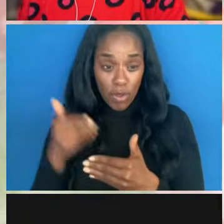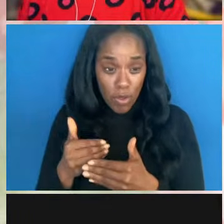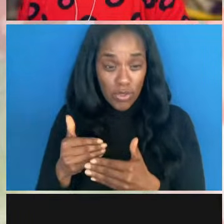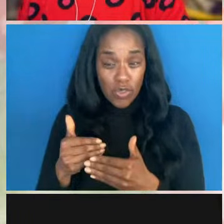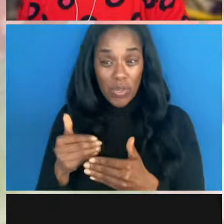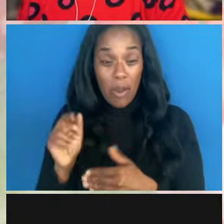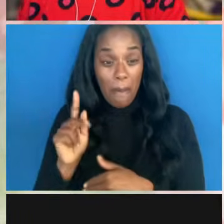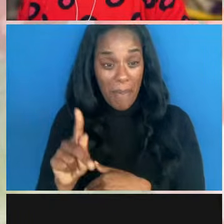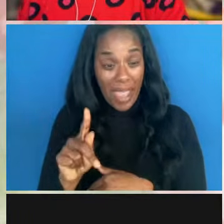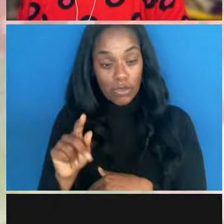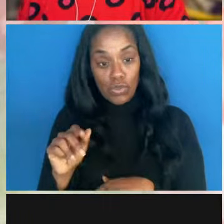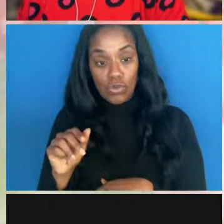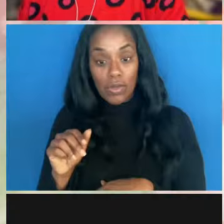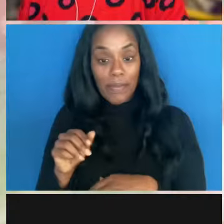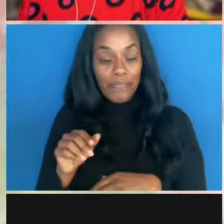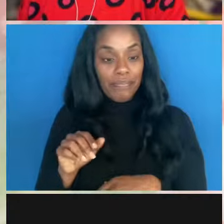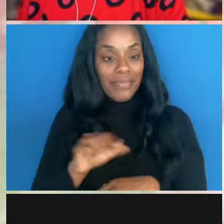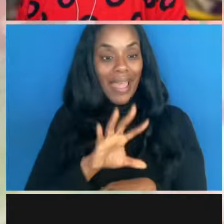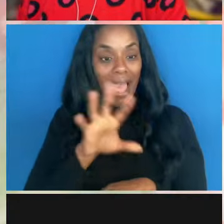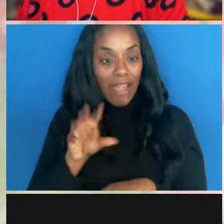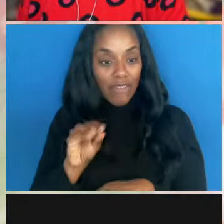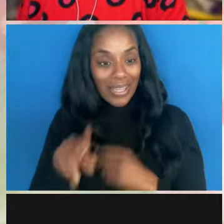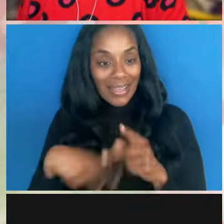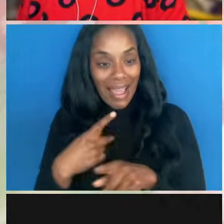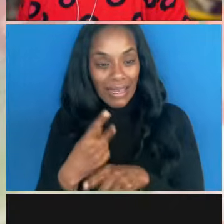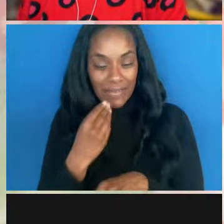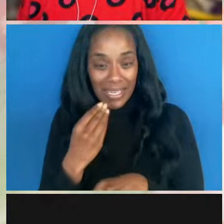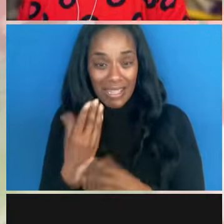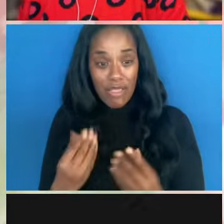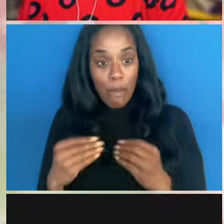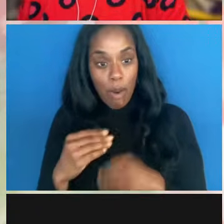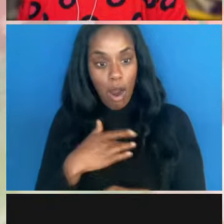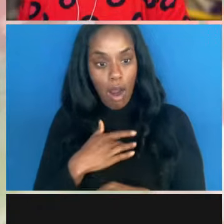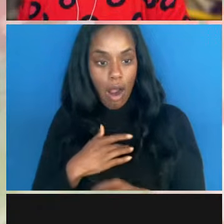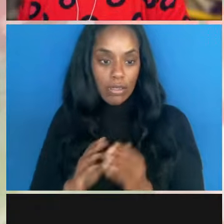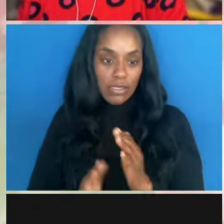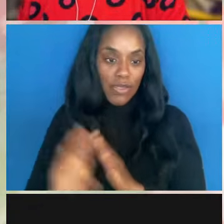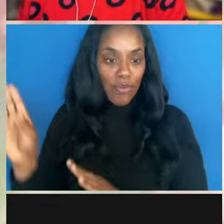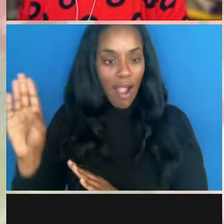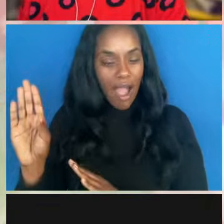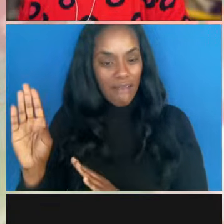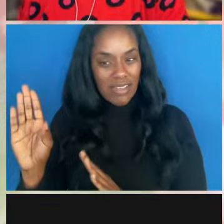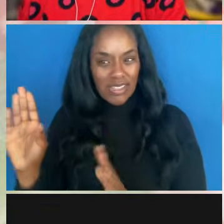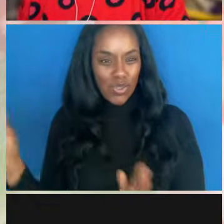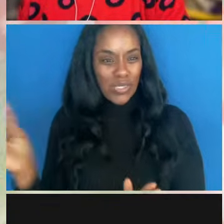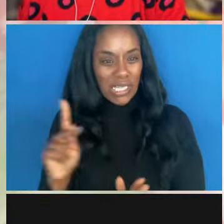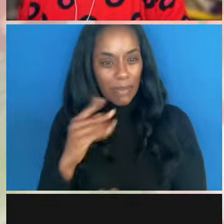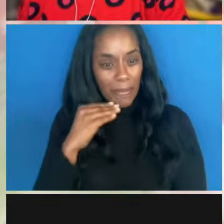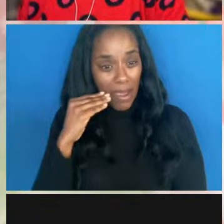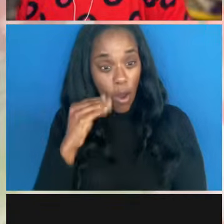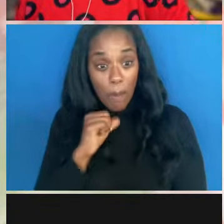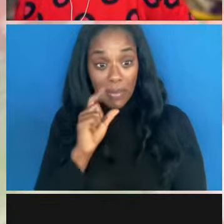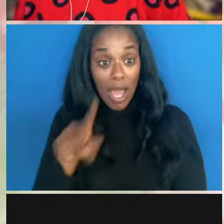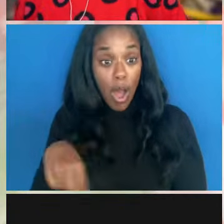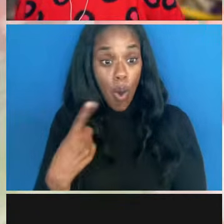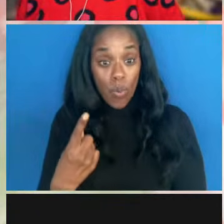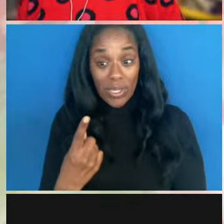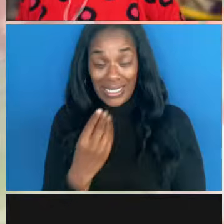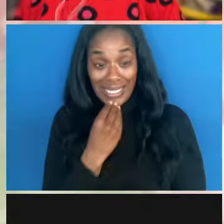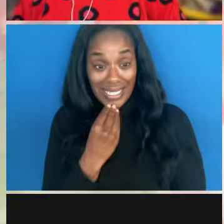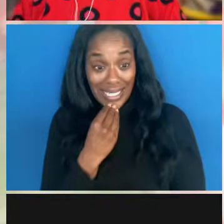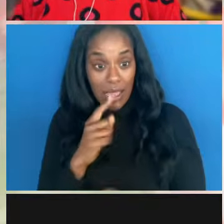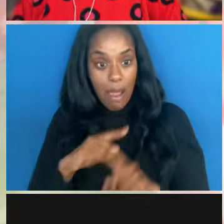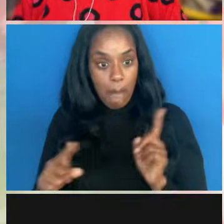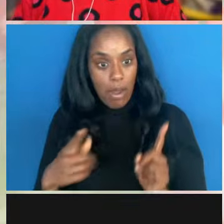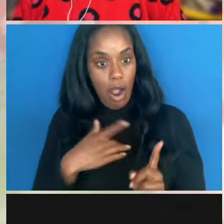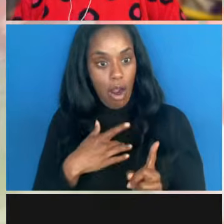our diet, the more our hearts thrive. So it's a homecoming, not just because of what we're eating, but it literally sustains our